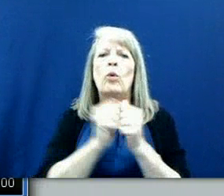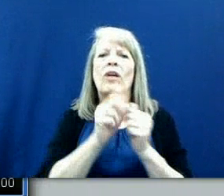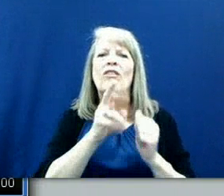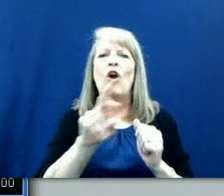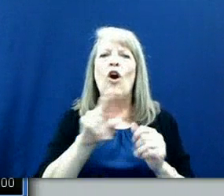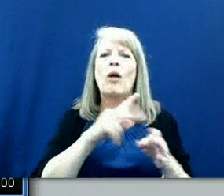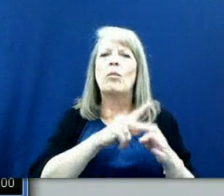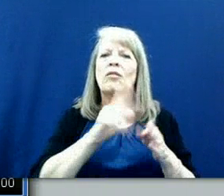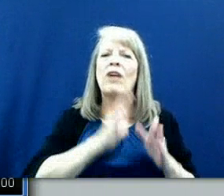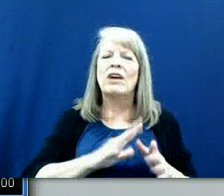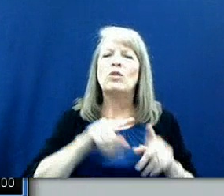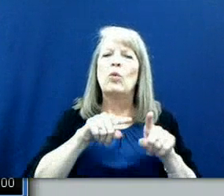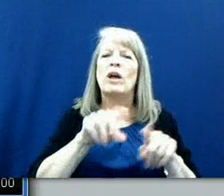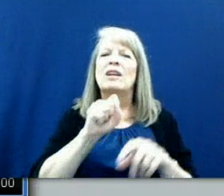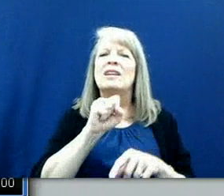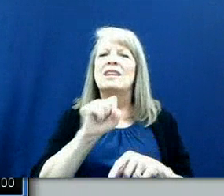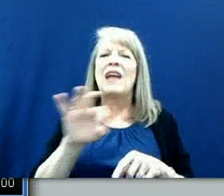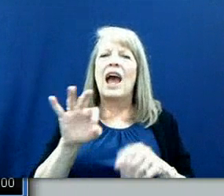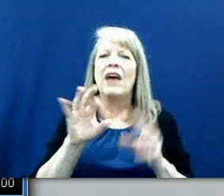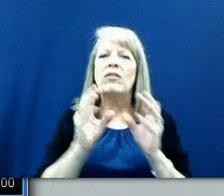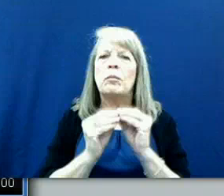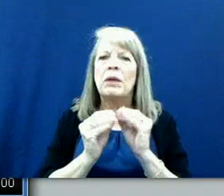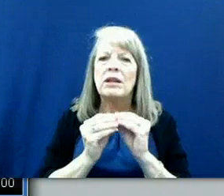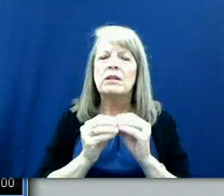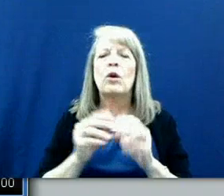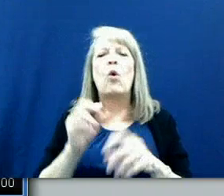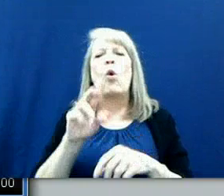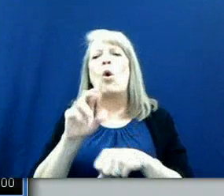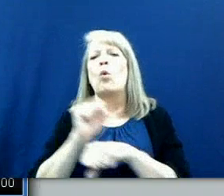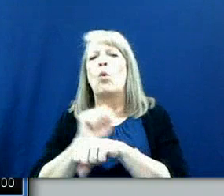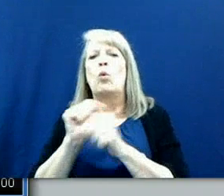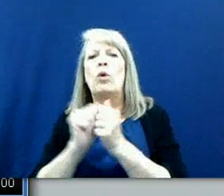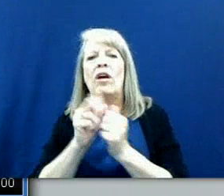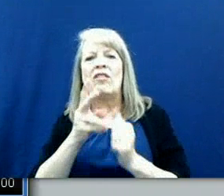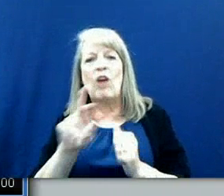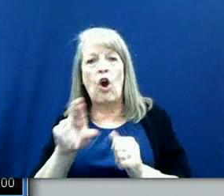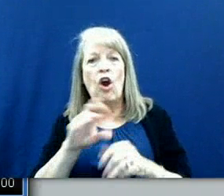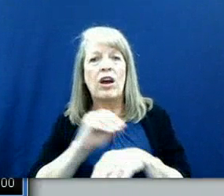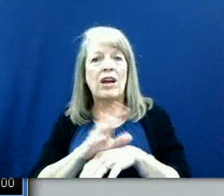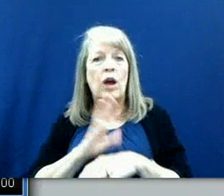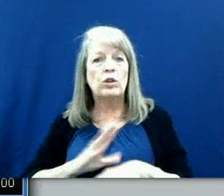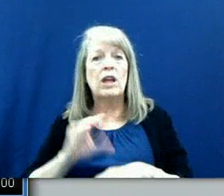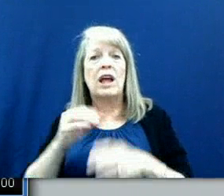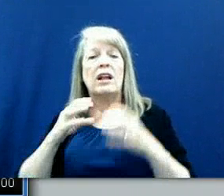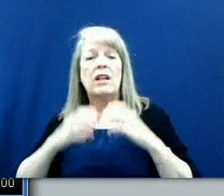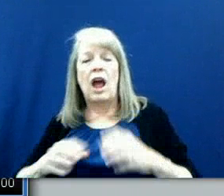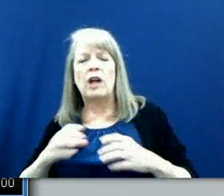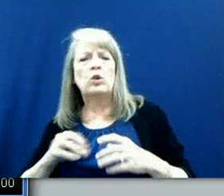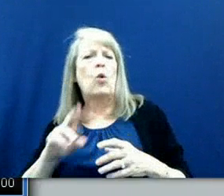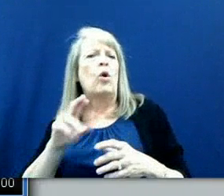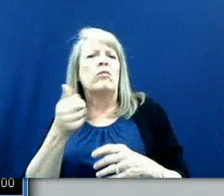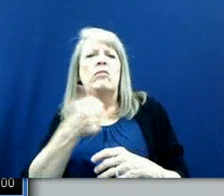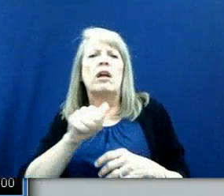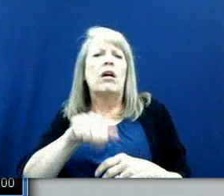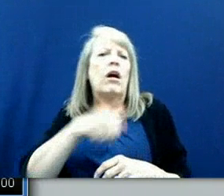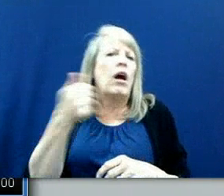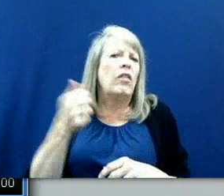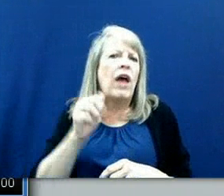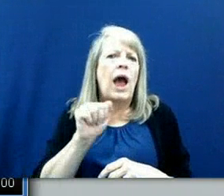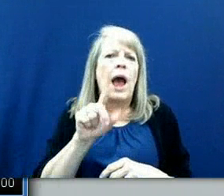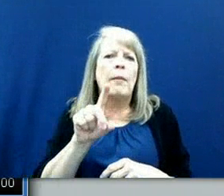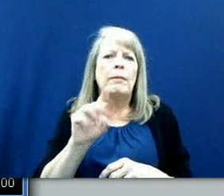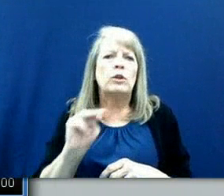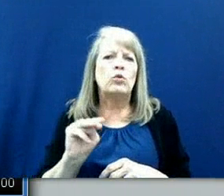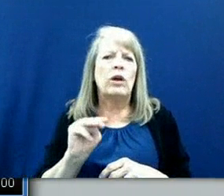meetings, working with VR counselors and clients, and during other administrative processes.